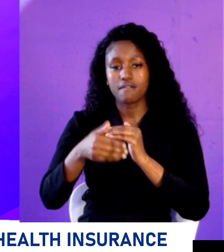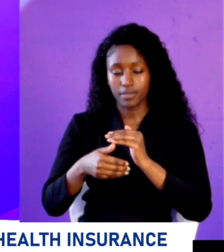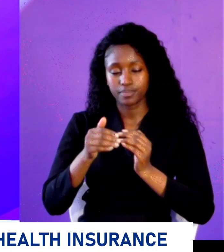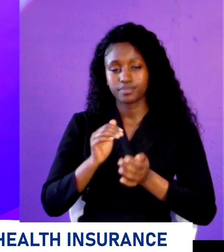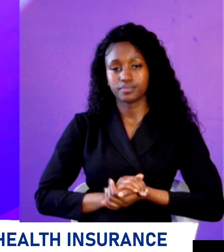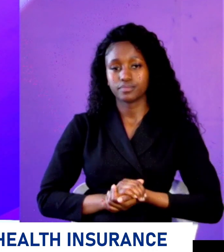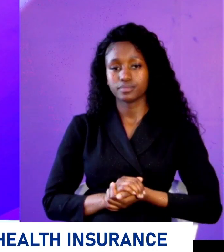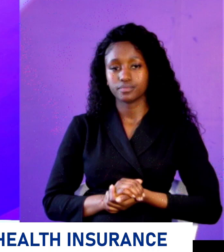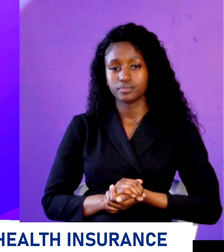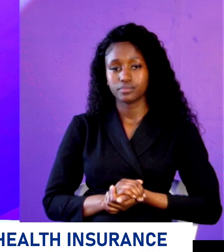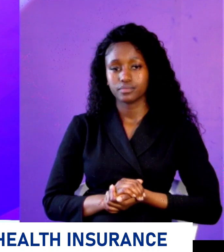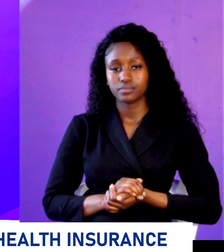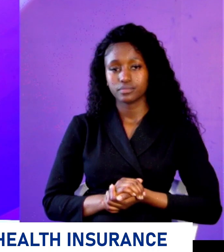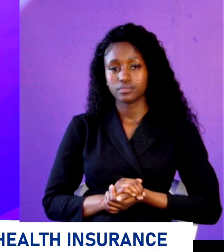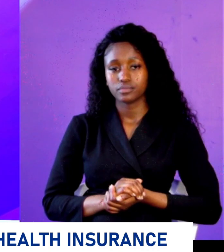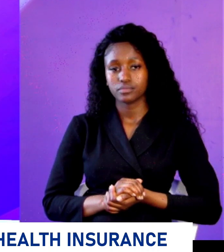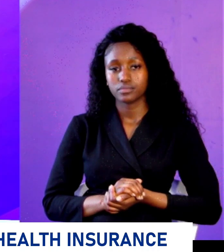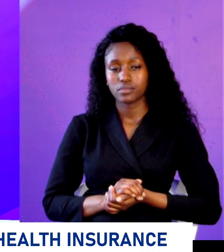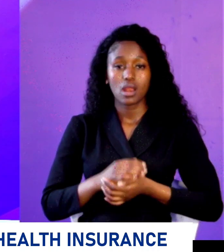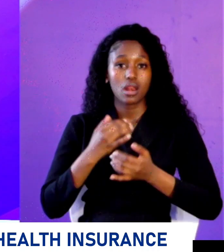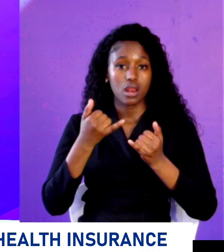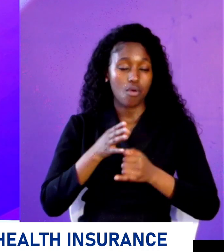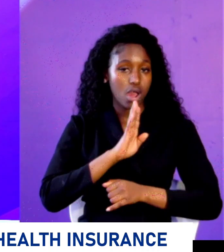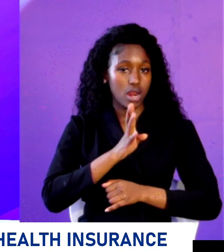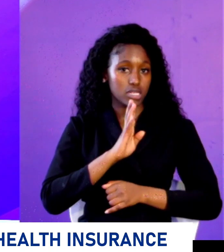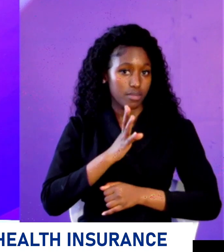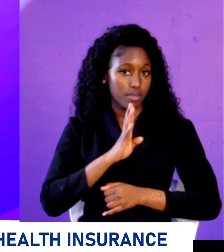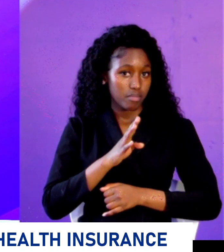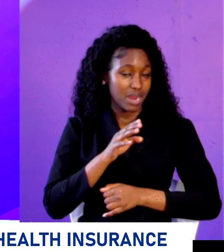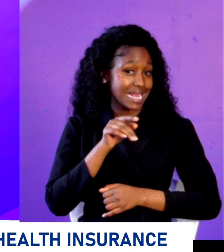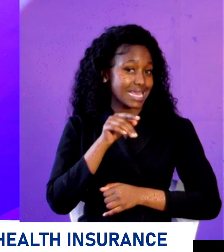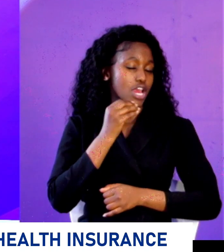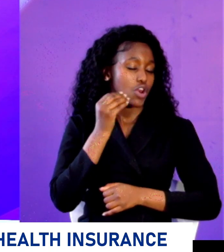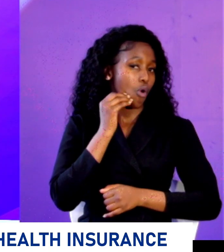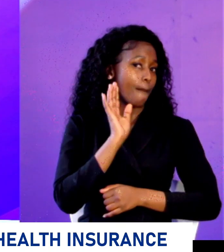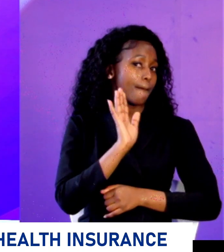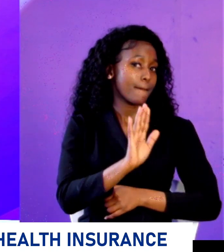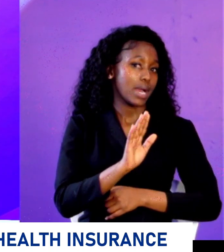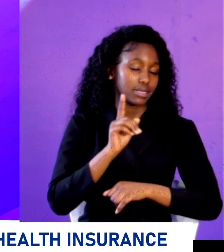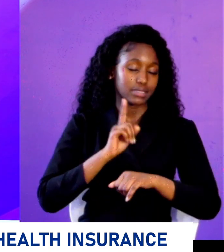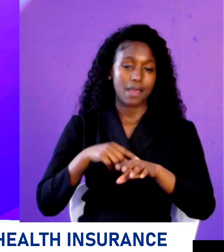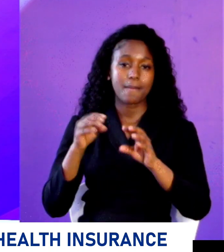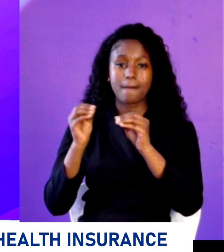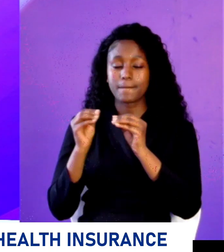(UHC) in the country. Speaking at his current residence